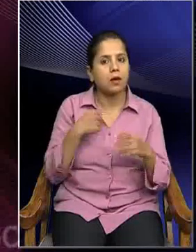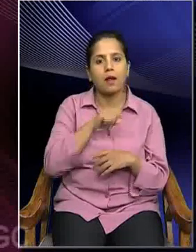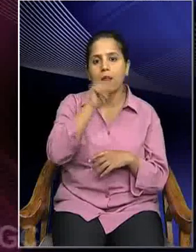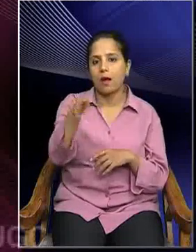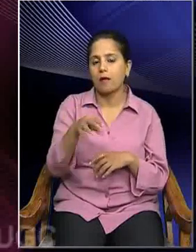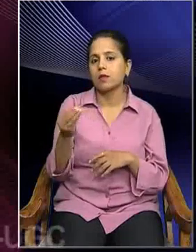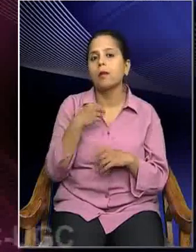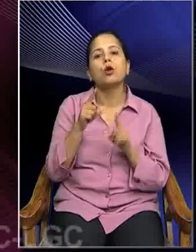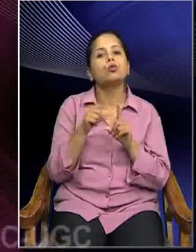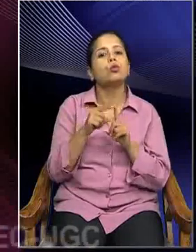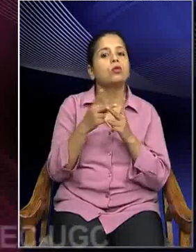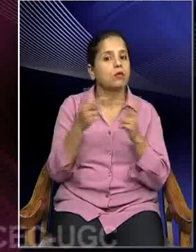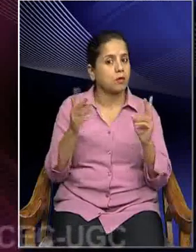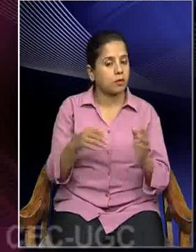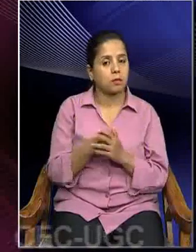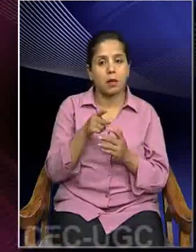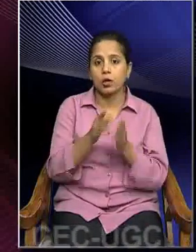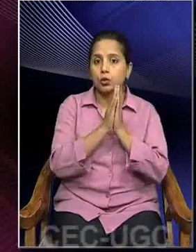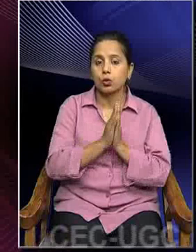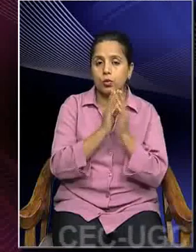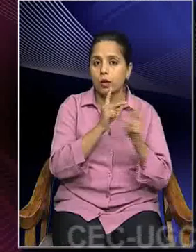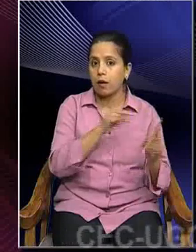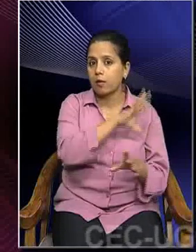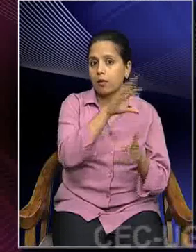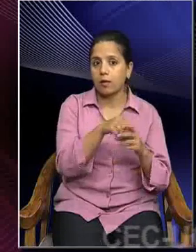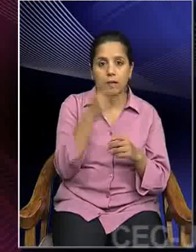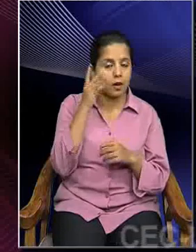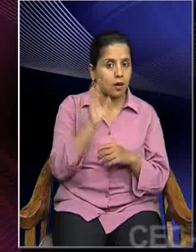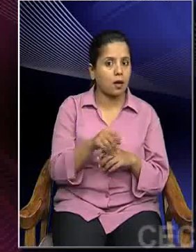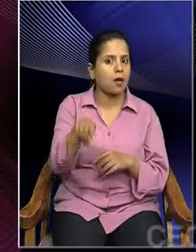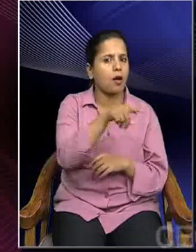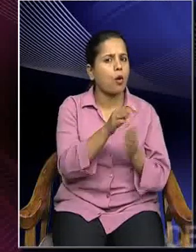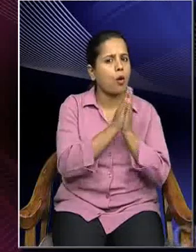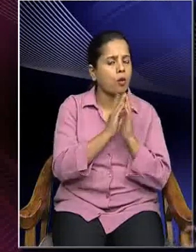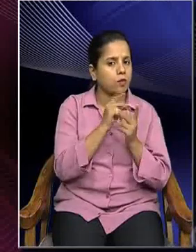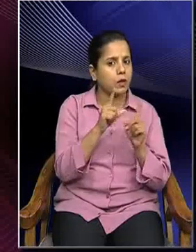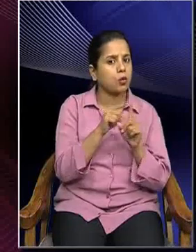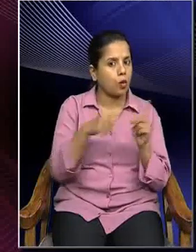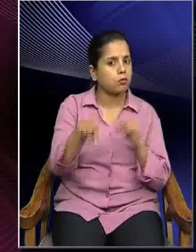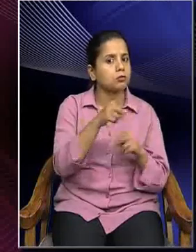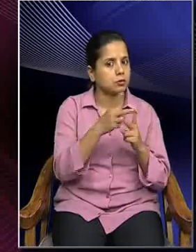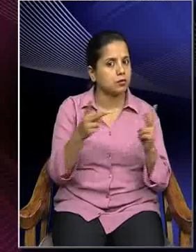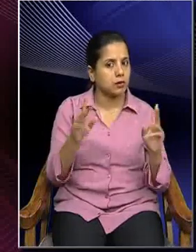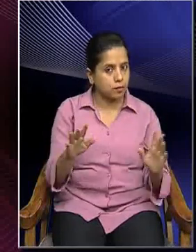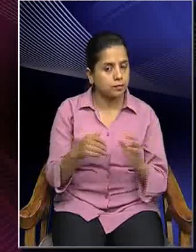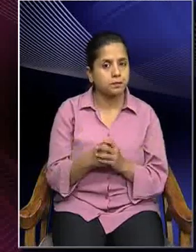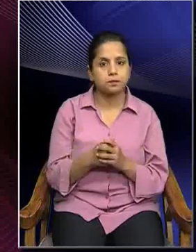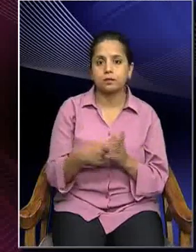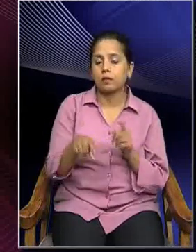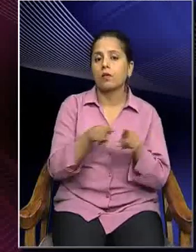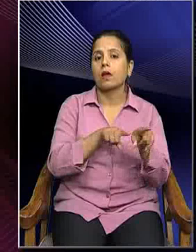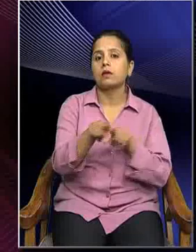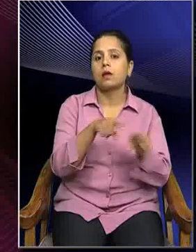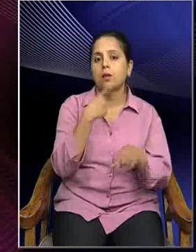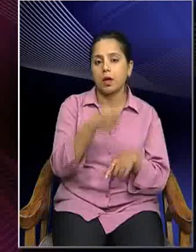certain action, whereas rituals are part of the secular domain also. So the example